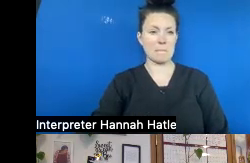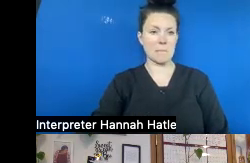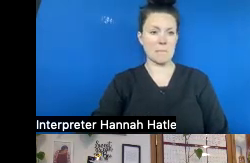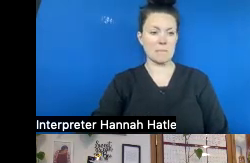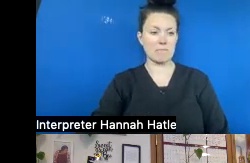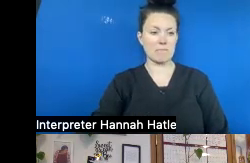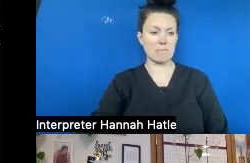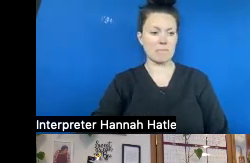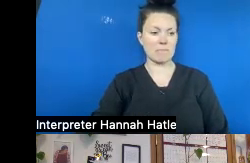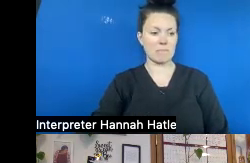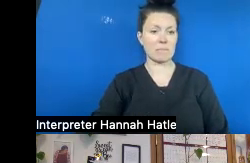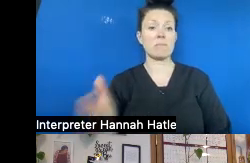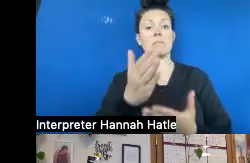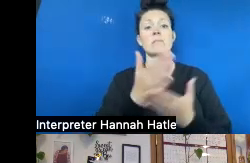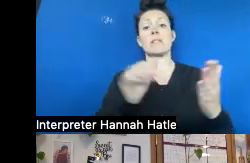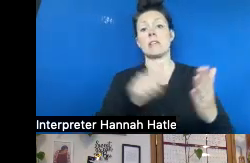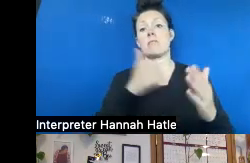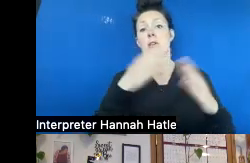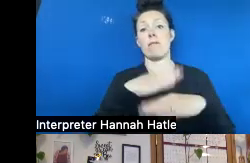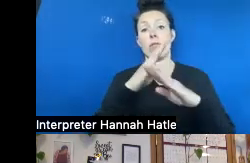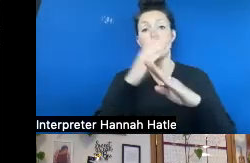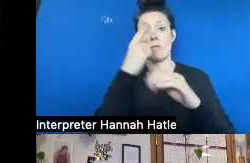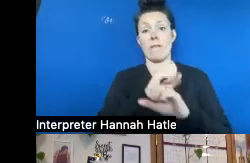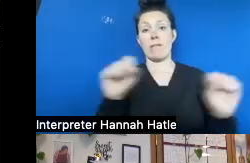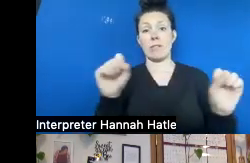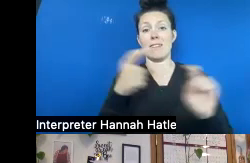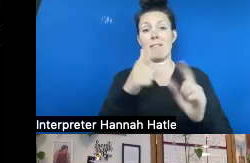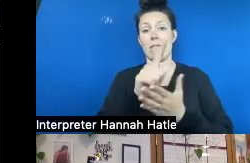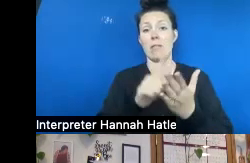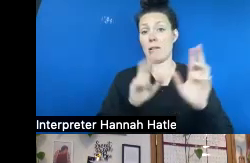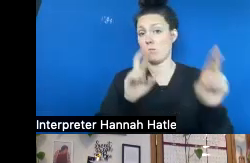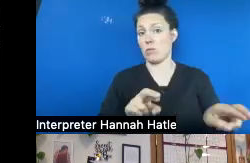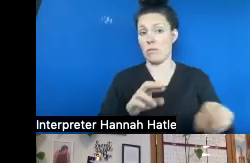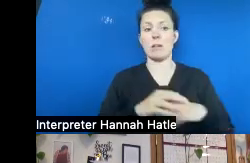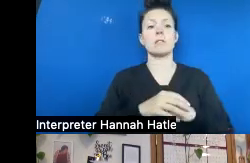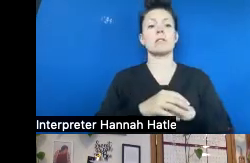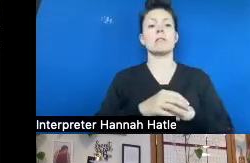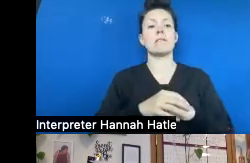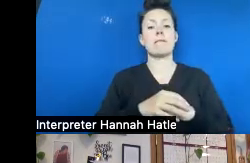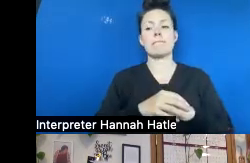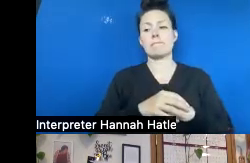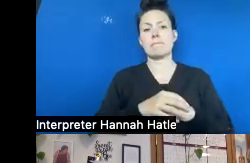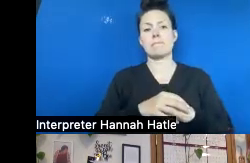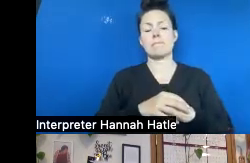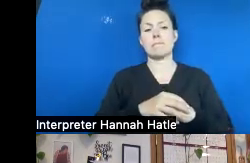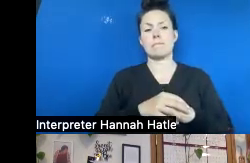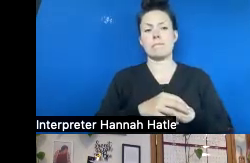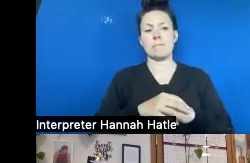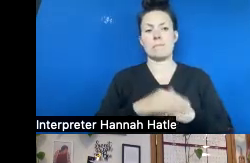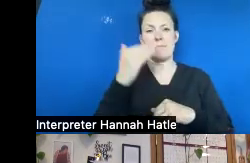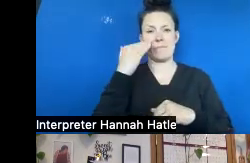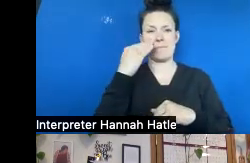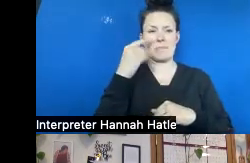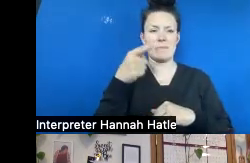So some of the other barriers to safety from the legal response is we can have many, and I know this is